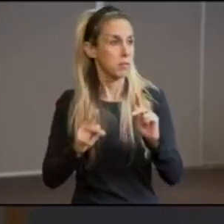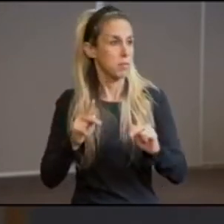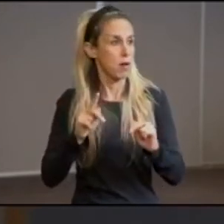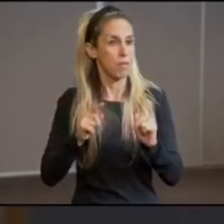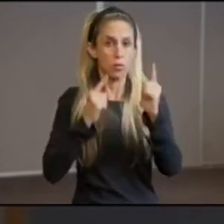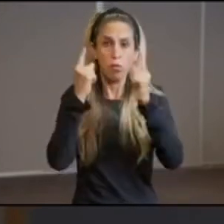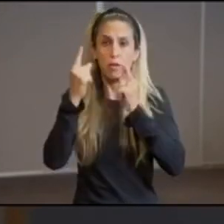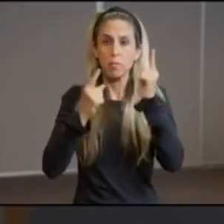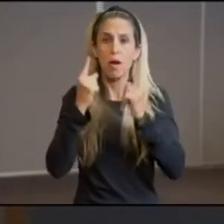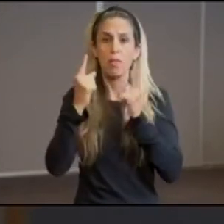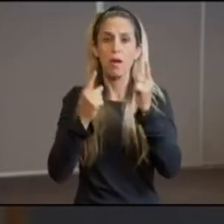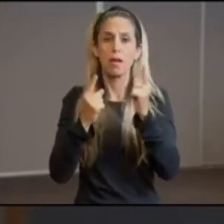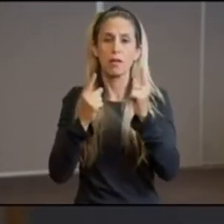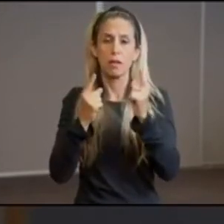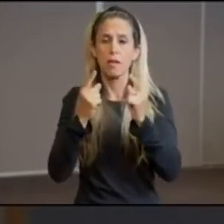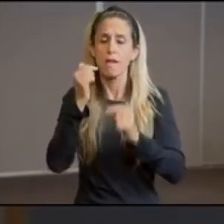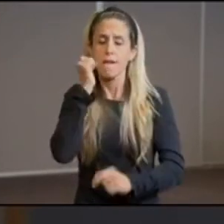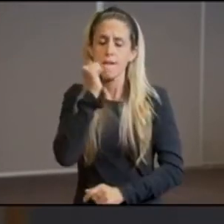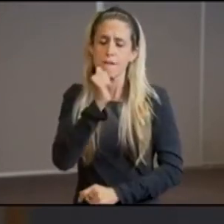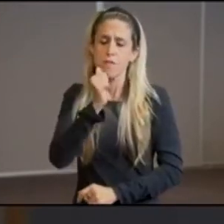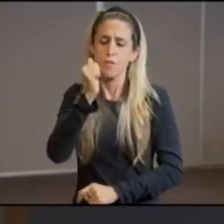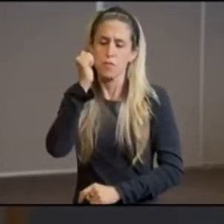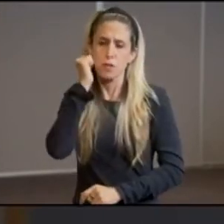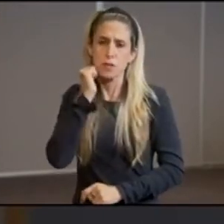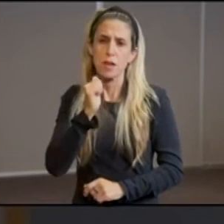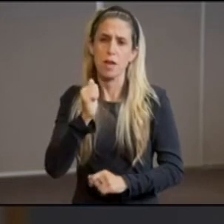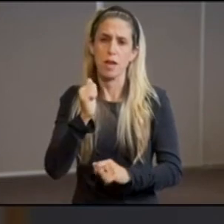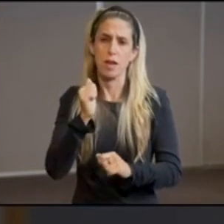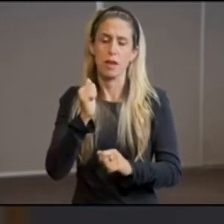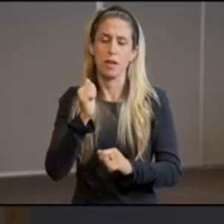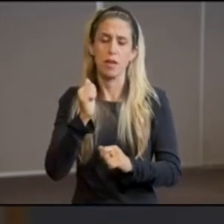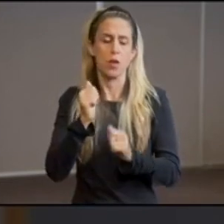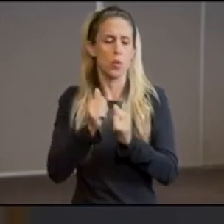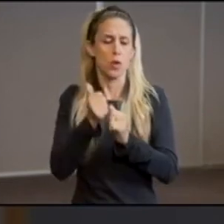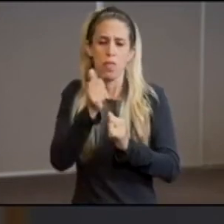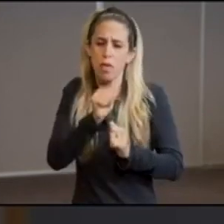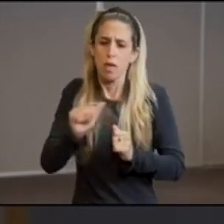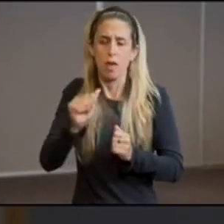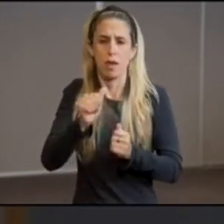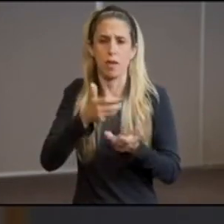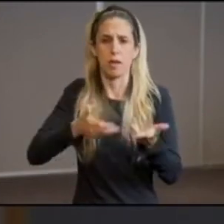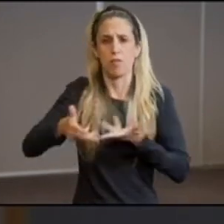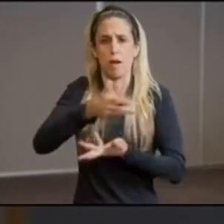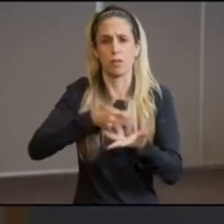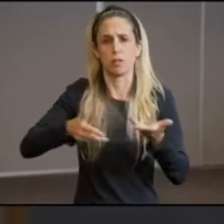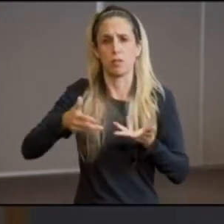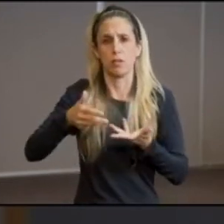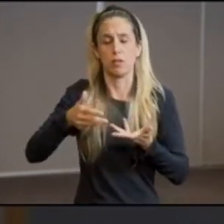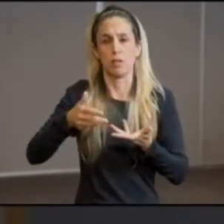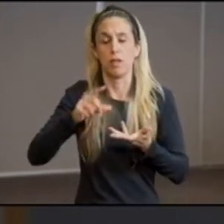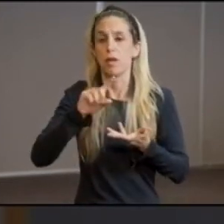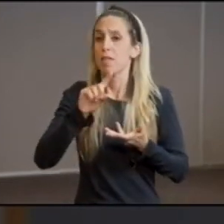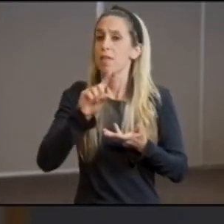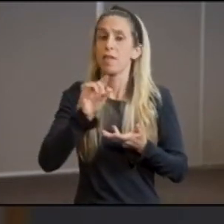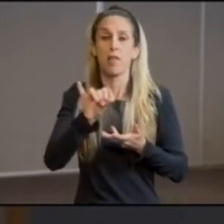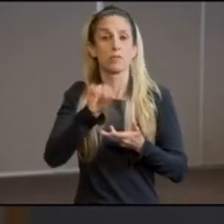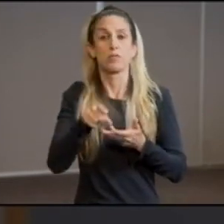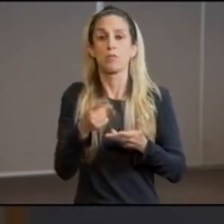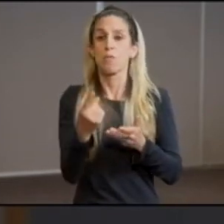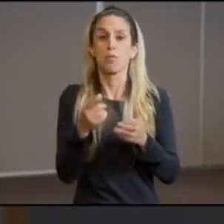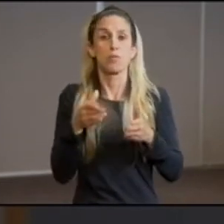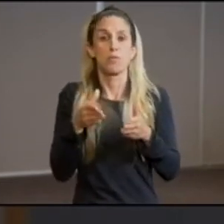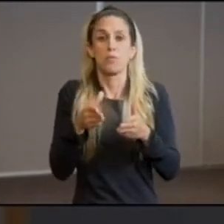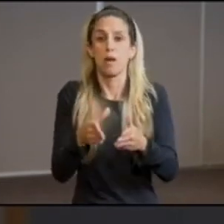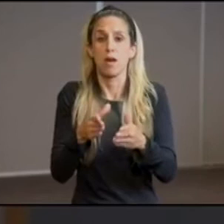about this every single day with every single interaction. And that is the only way we are going to keep each